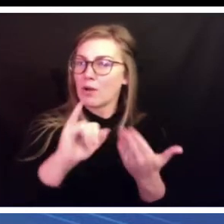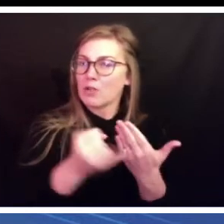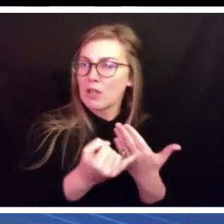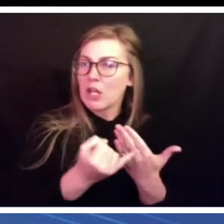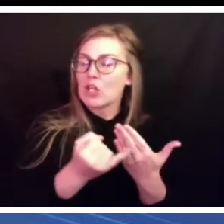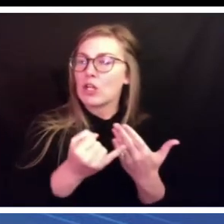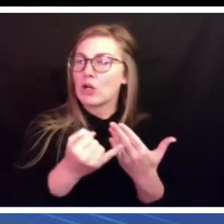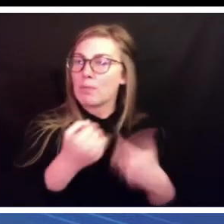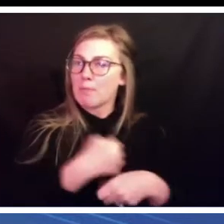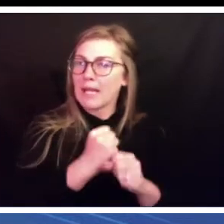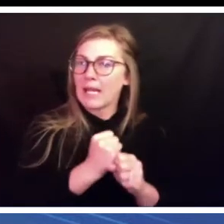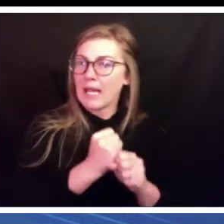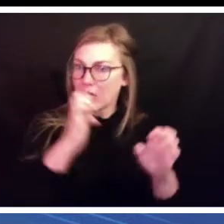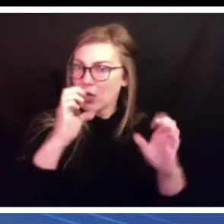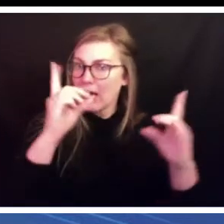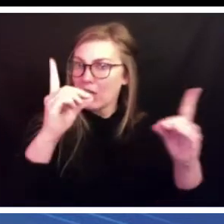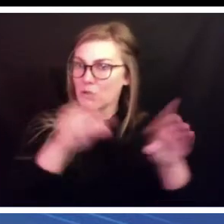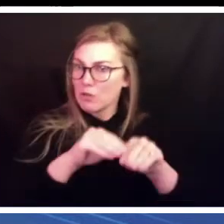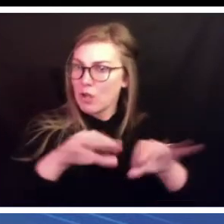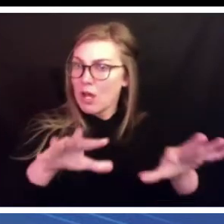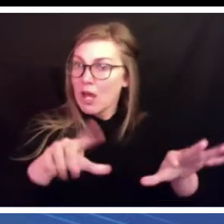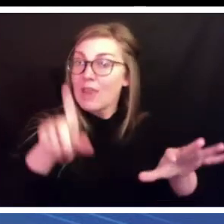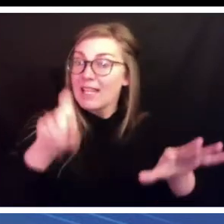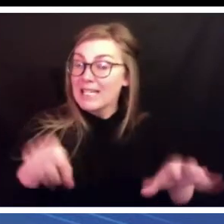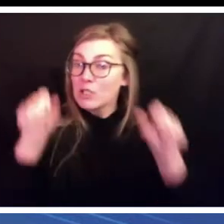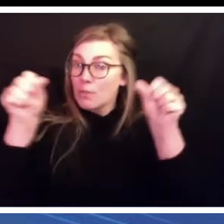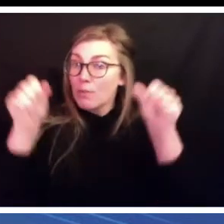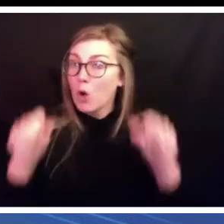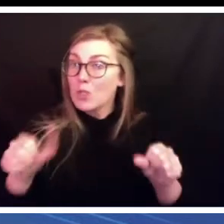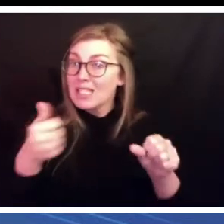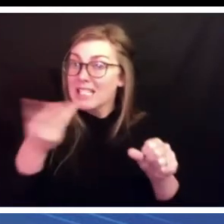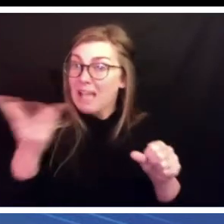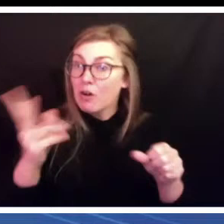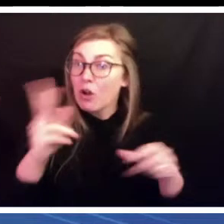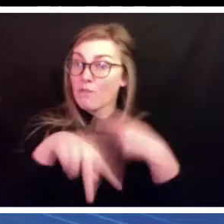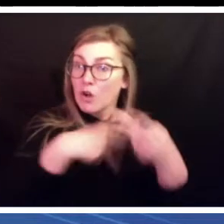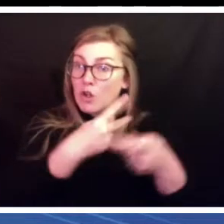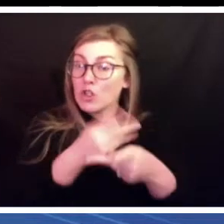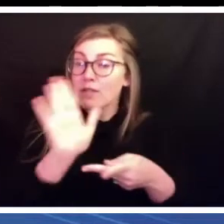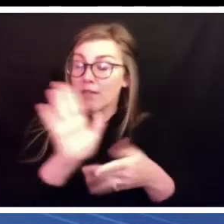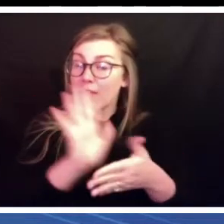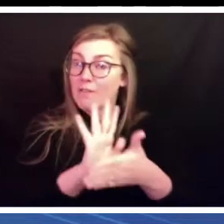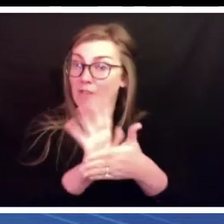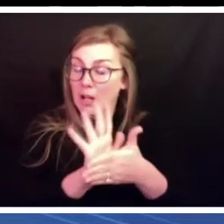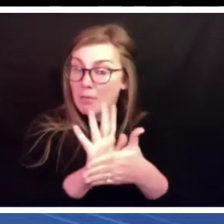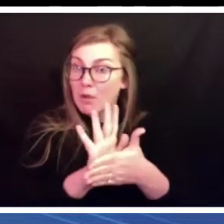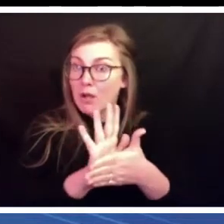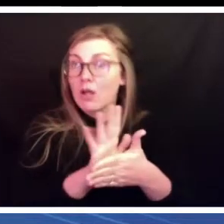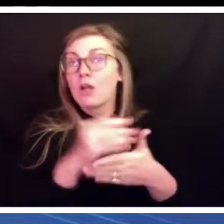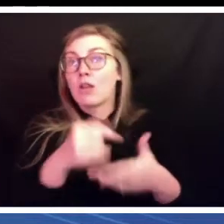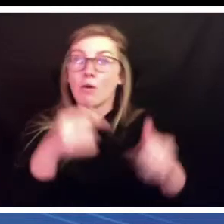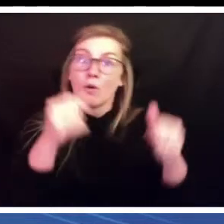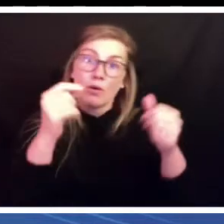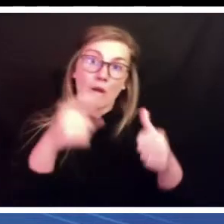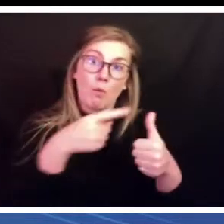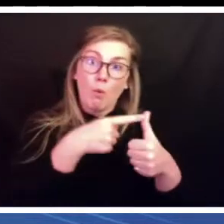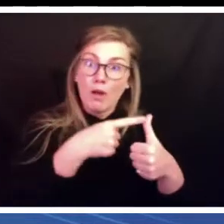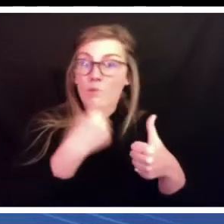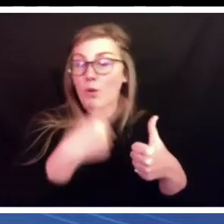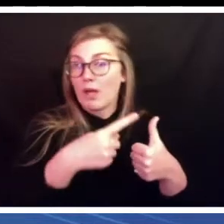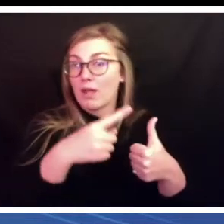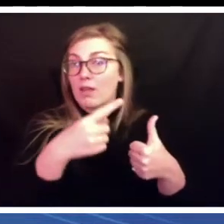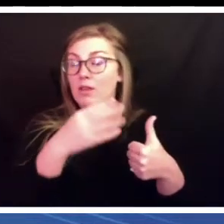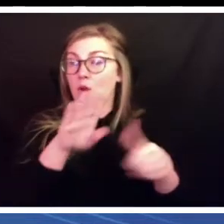They actually have to post several versions of their film. So with open captions, open audio description,